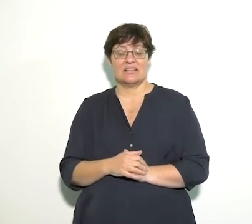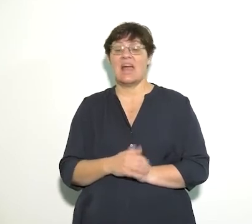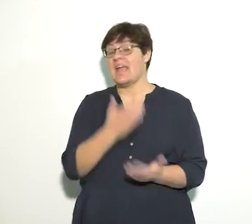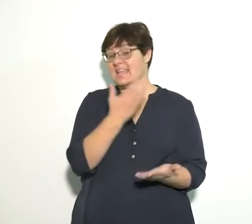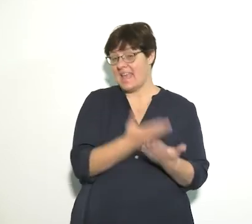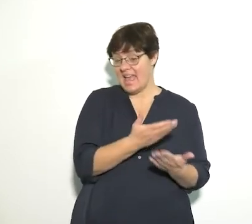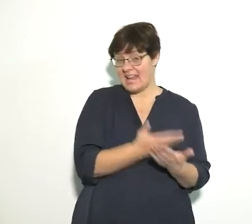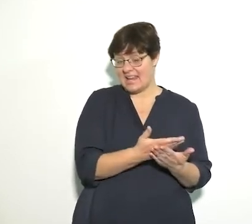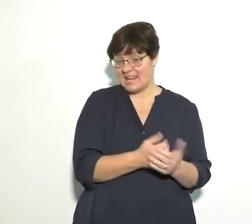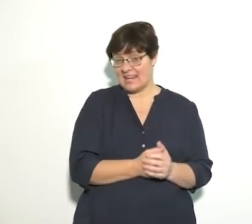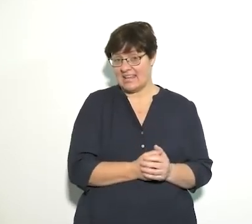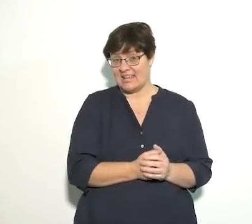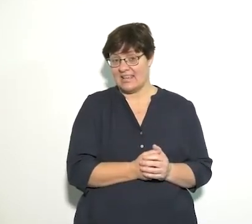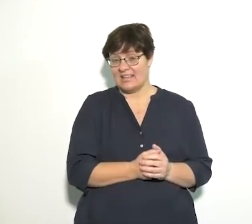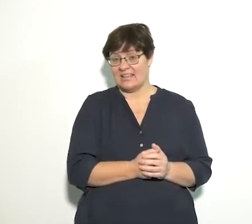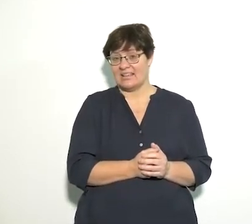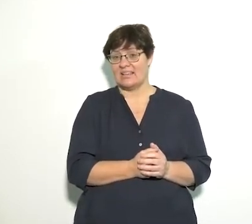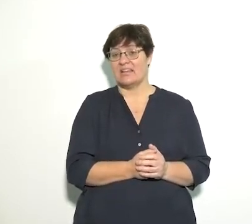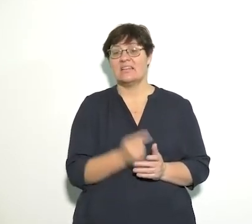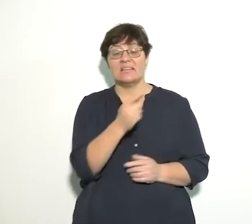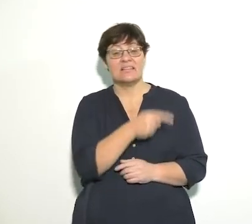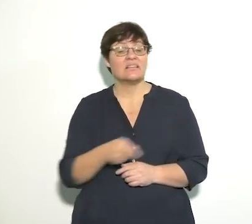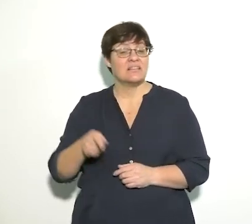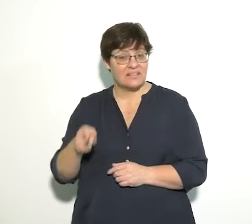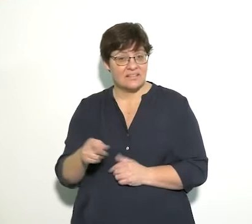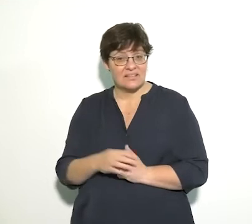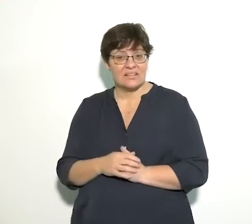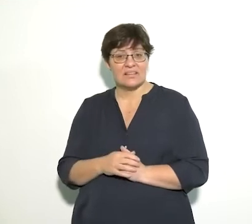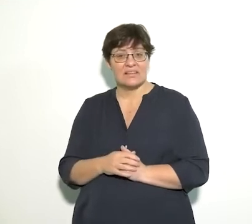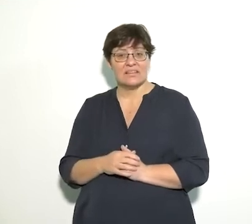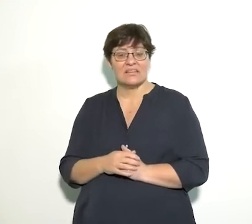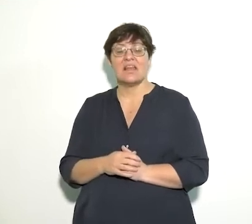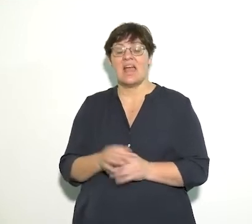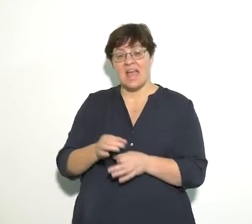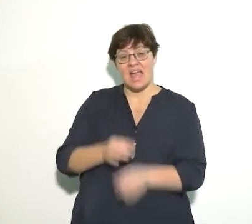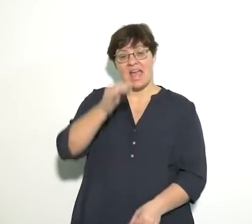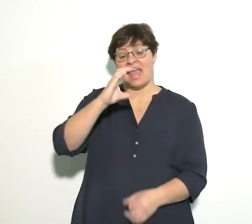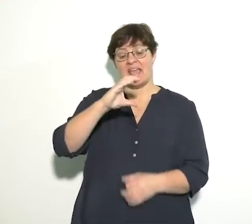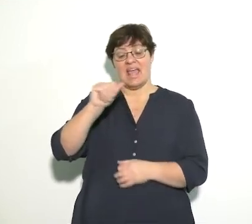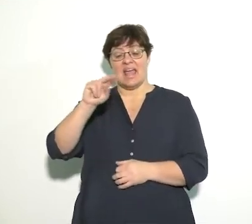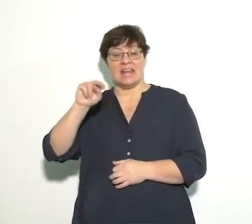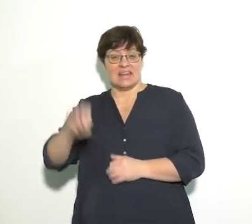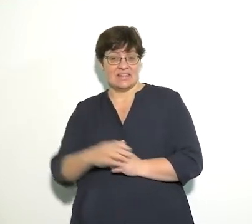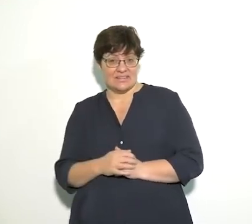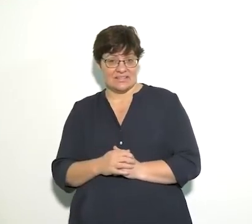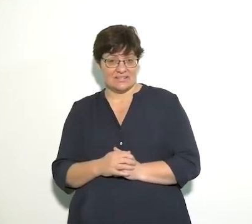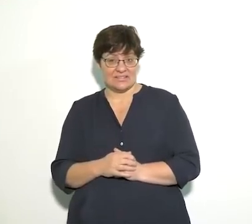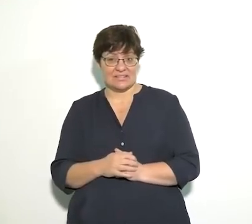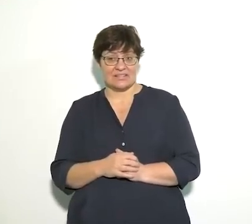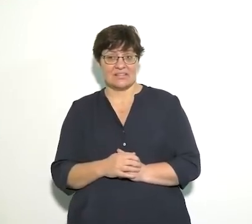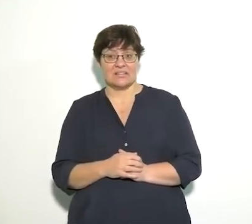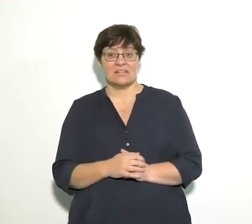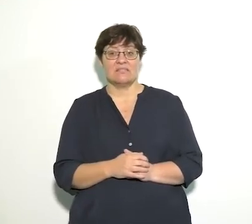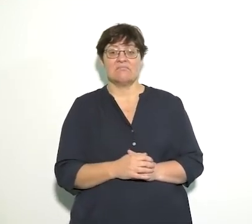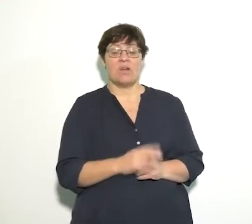is can. And when you put a split diagram there, it becomes cane. And this word